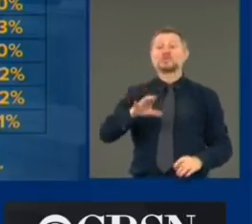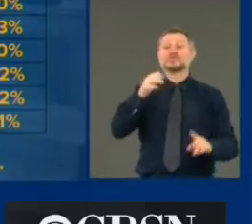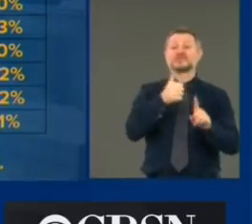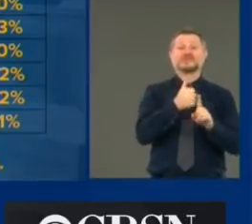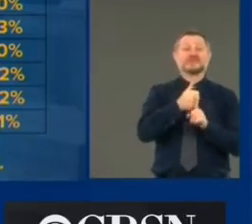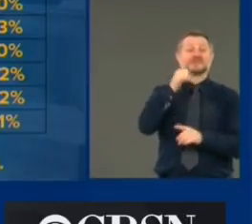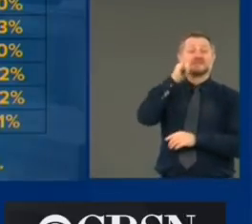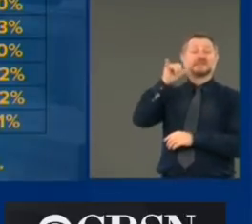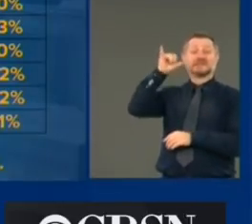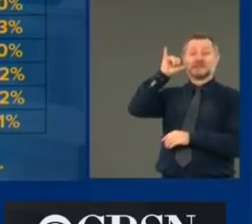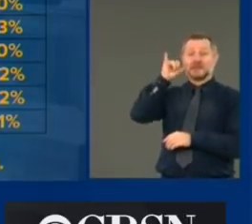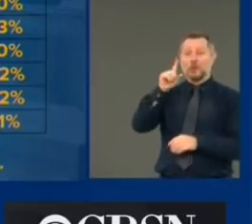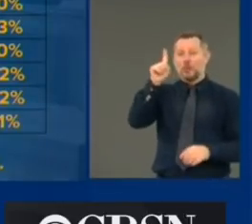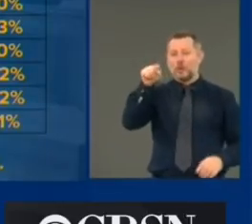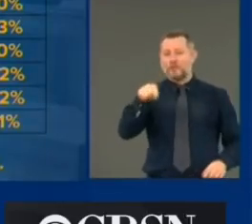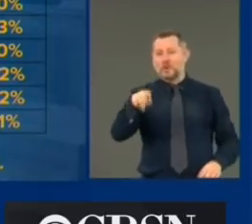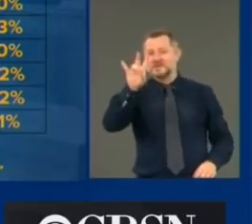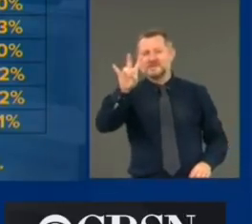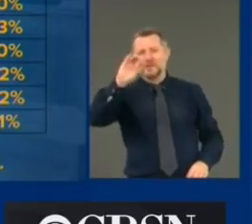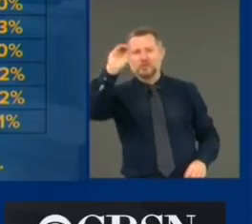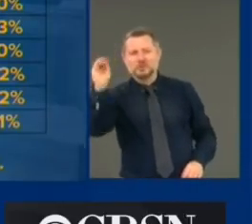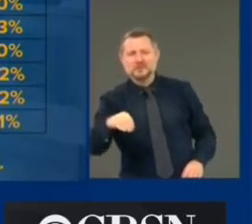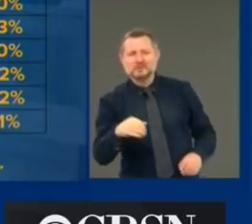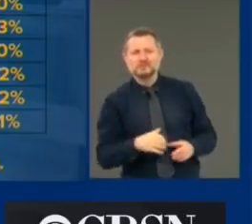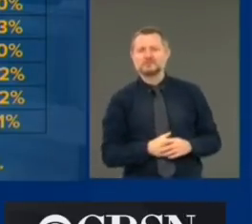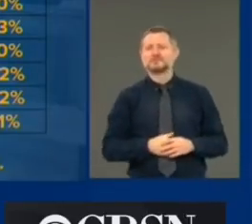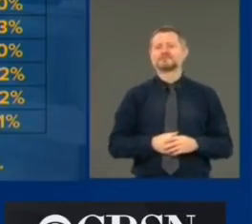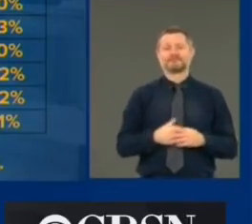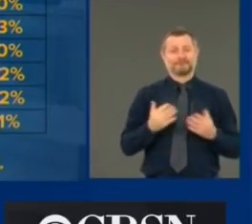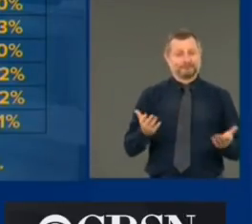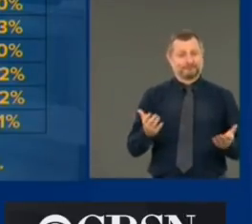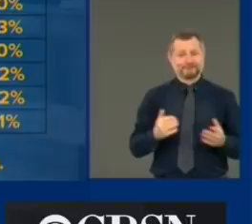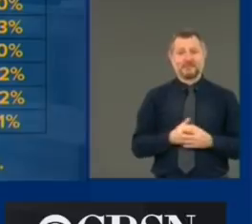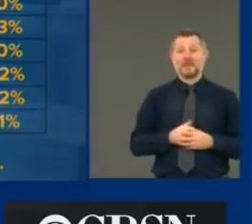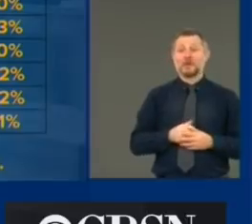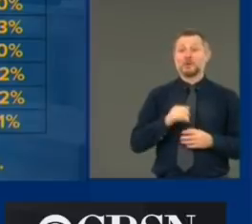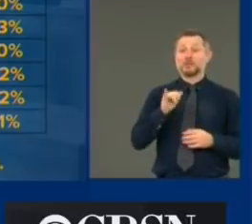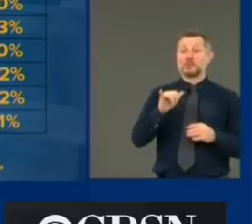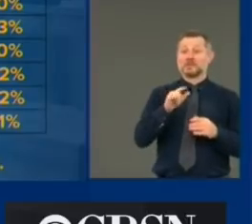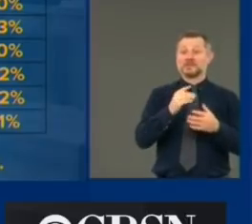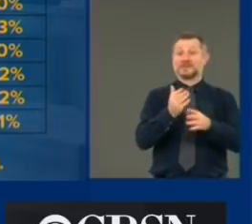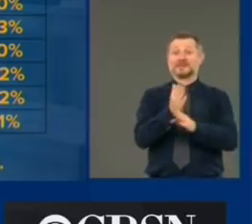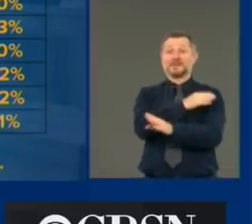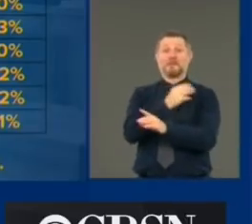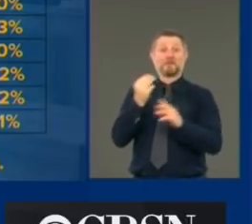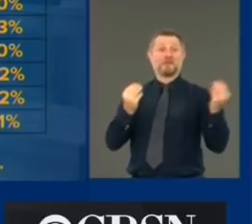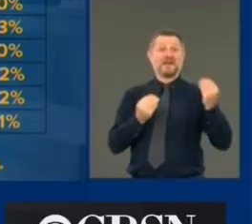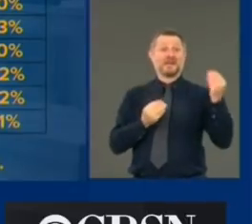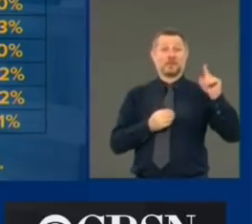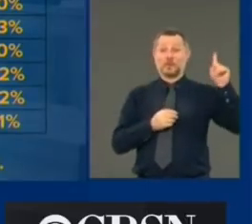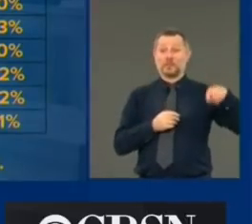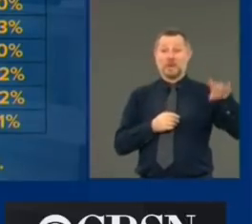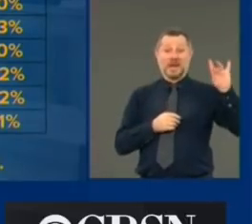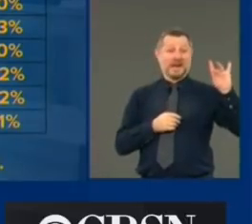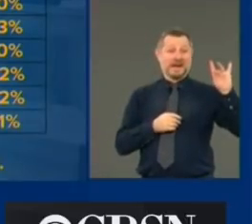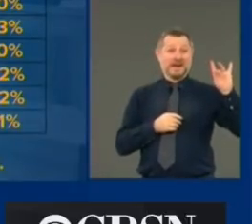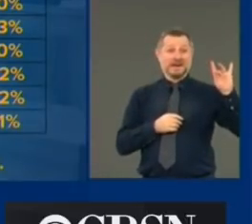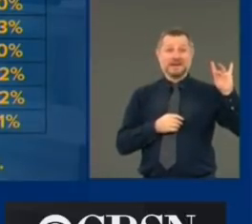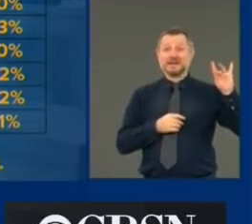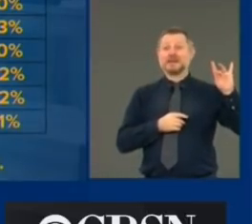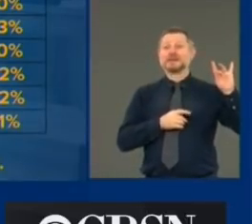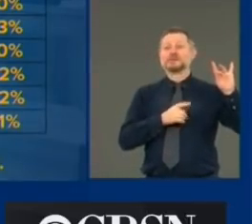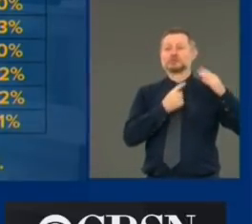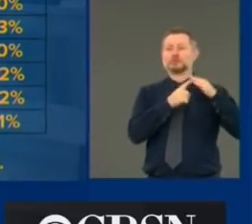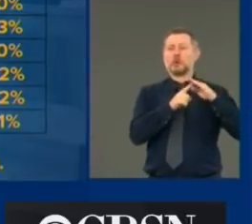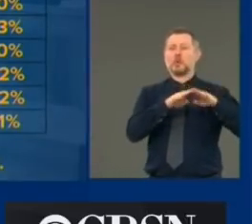yesterday was 1.7%, but you can see it over the week. Monday was 1.8. That's when New York City started